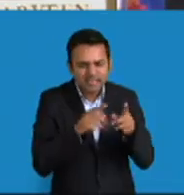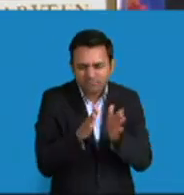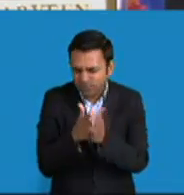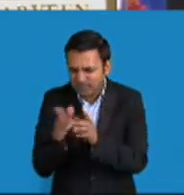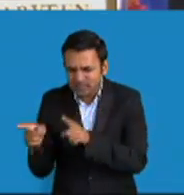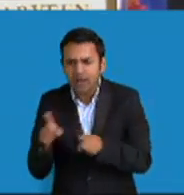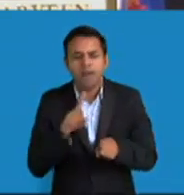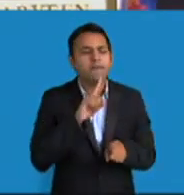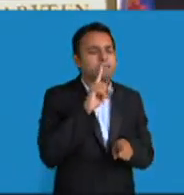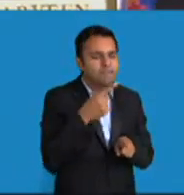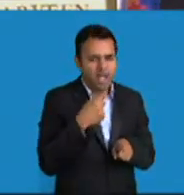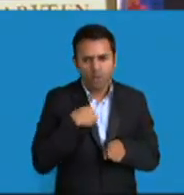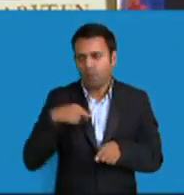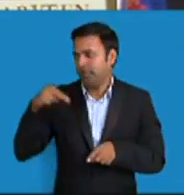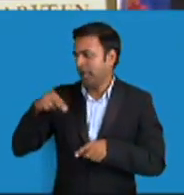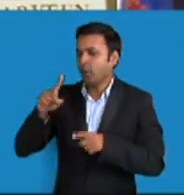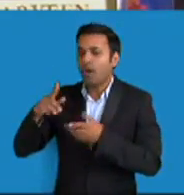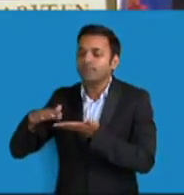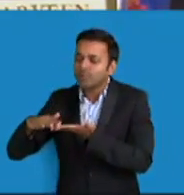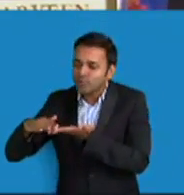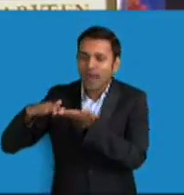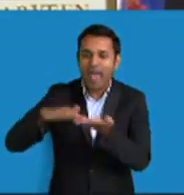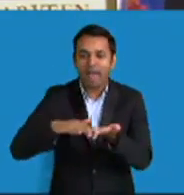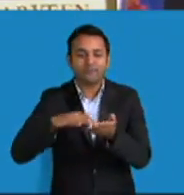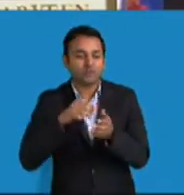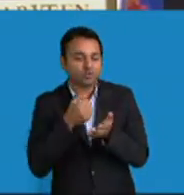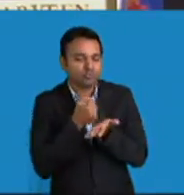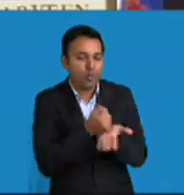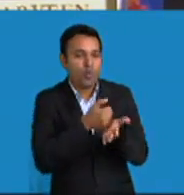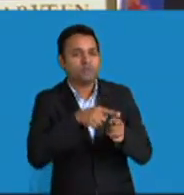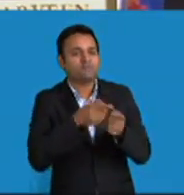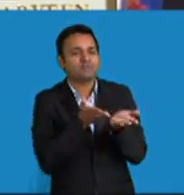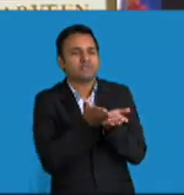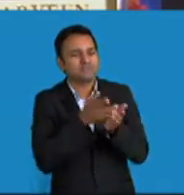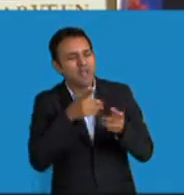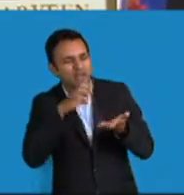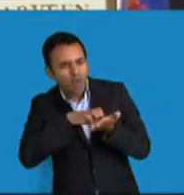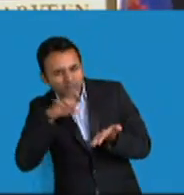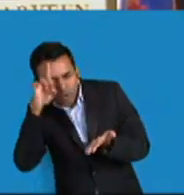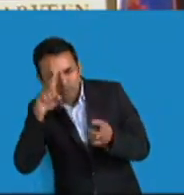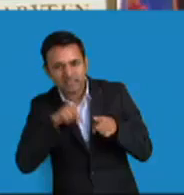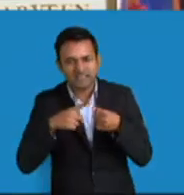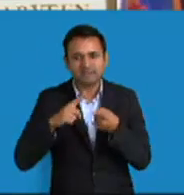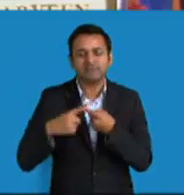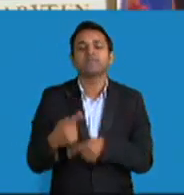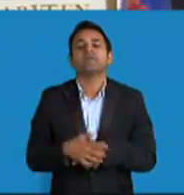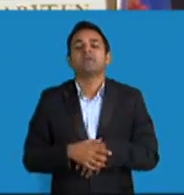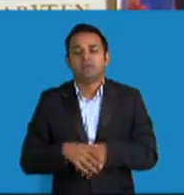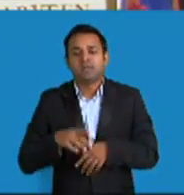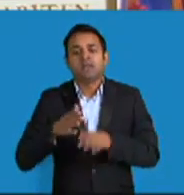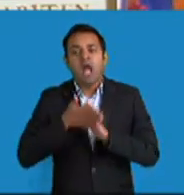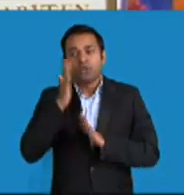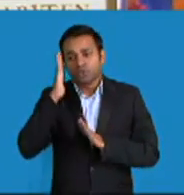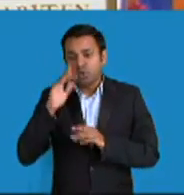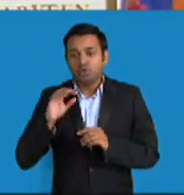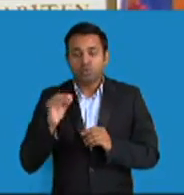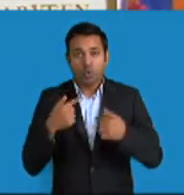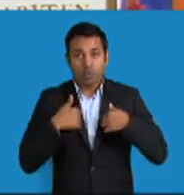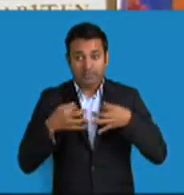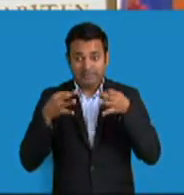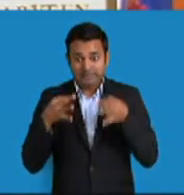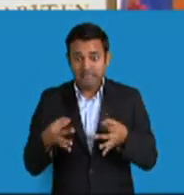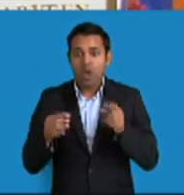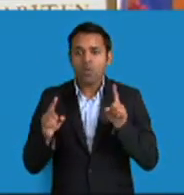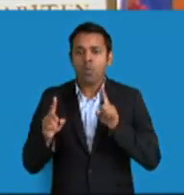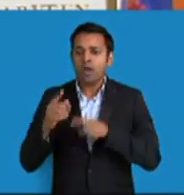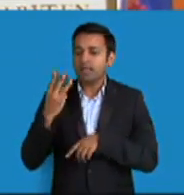education is delivered. Madam Speaker, similarly for high schools, we decided that we will have 3 categories